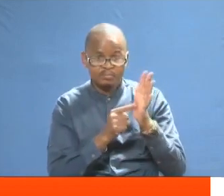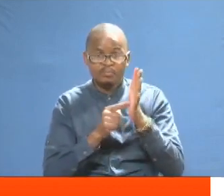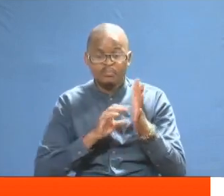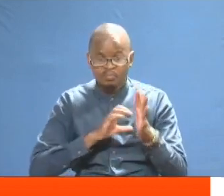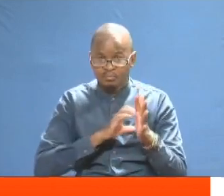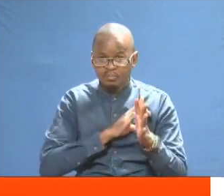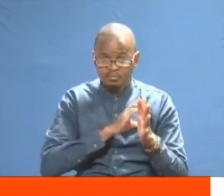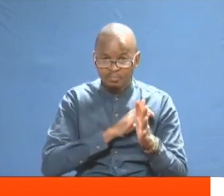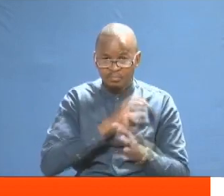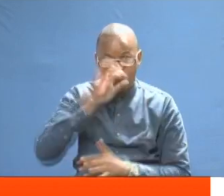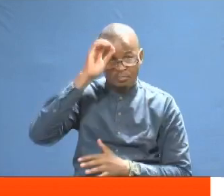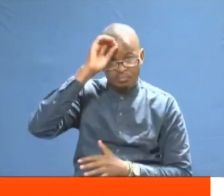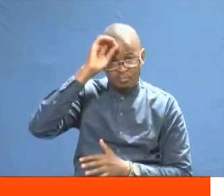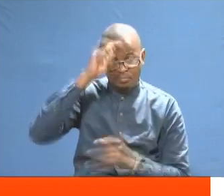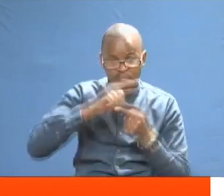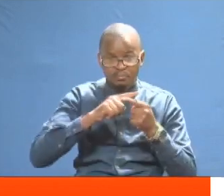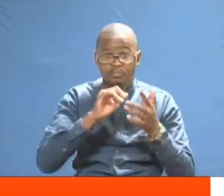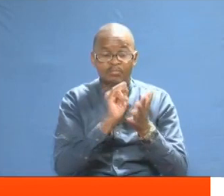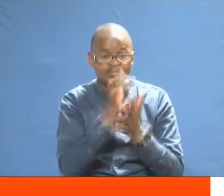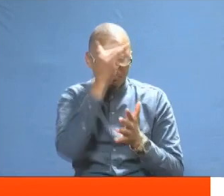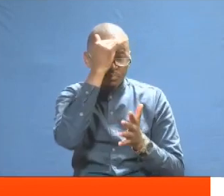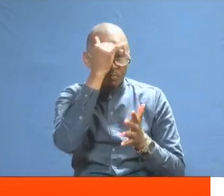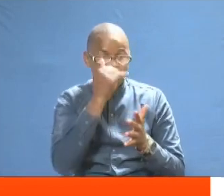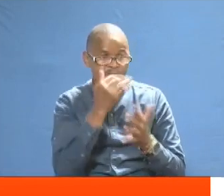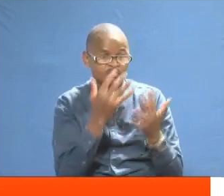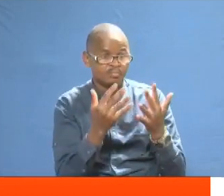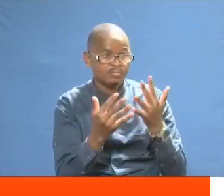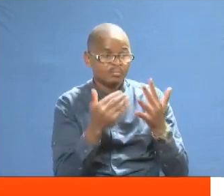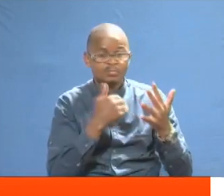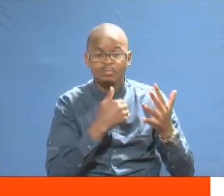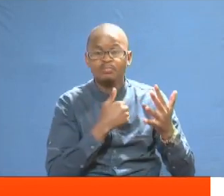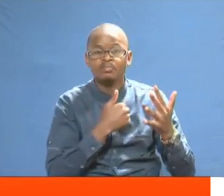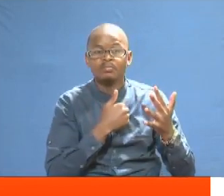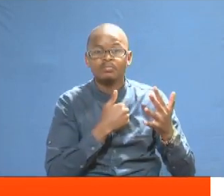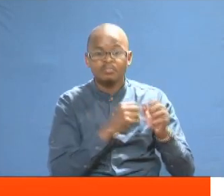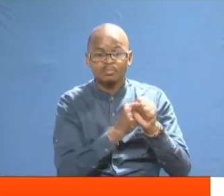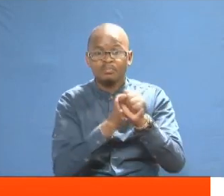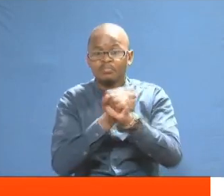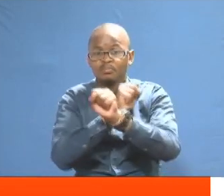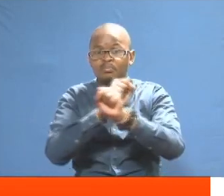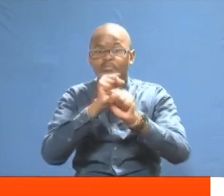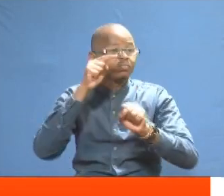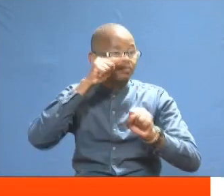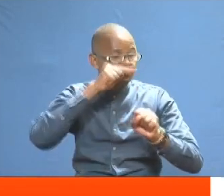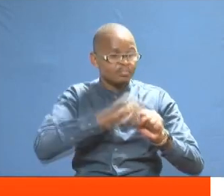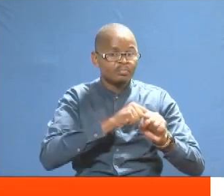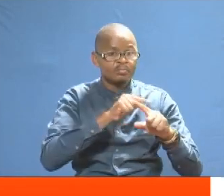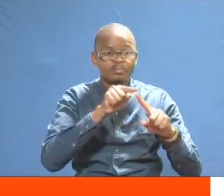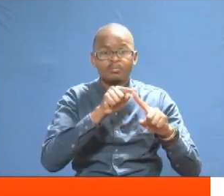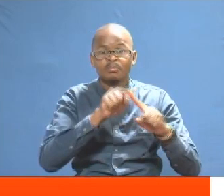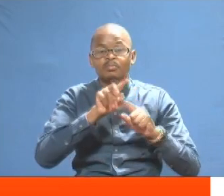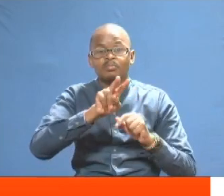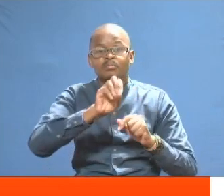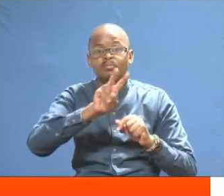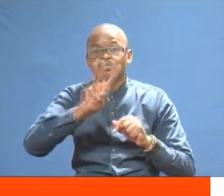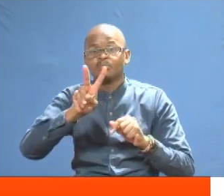opinion, the freedom of expression. But that is why we normally say, even if we have had, we say we will support the president to finish his, up to